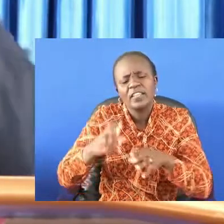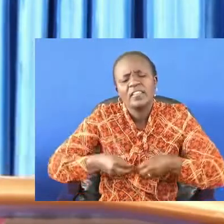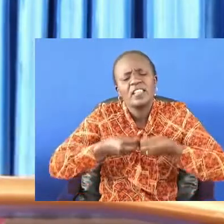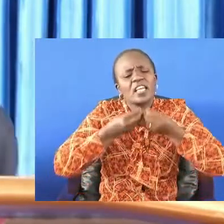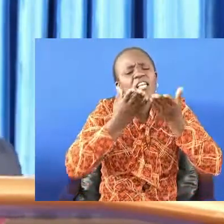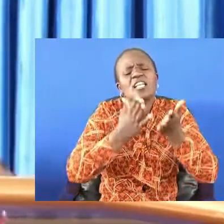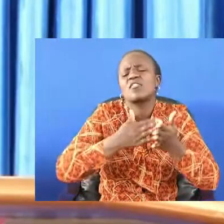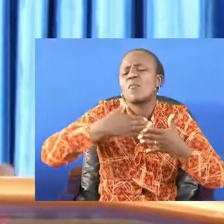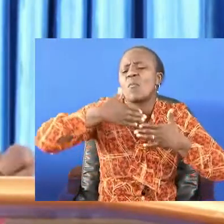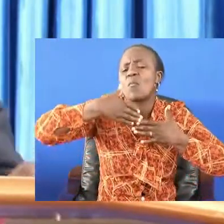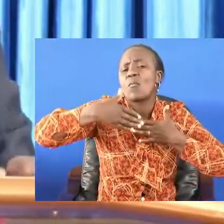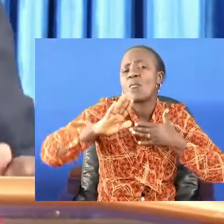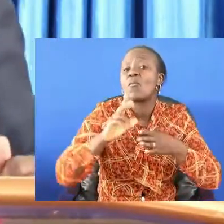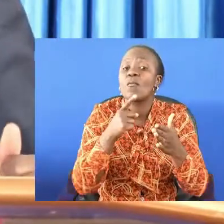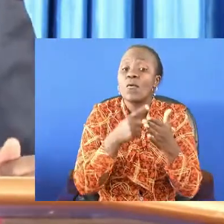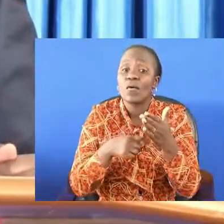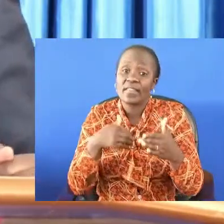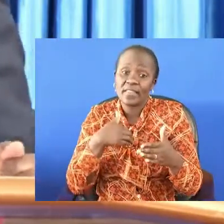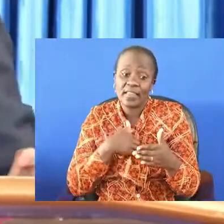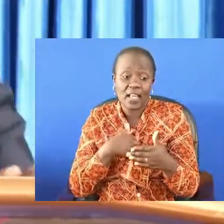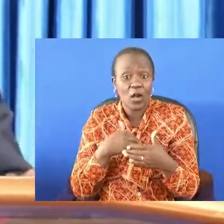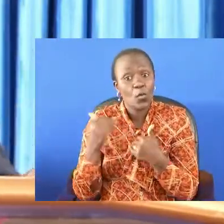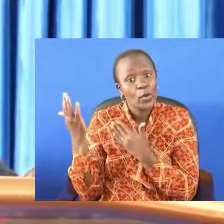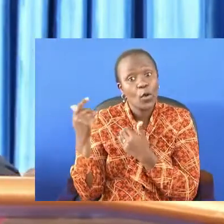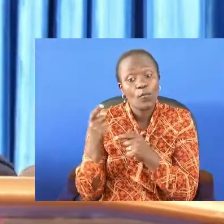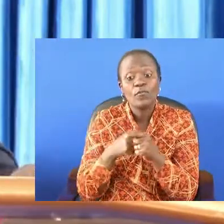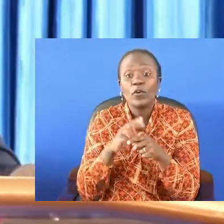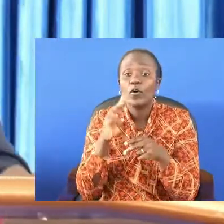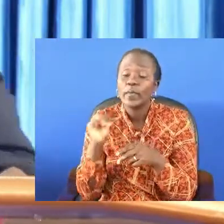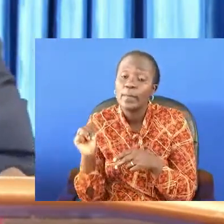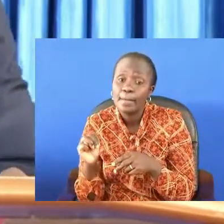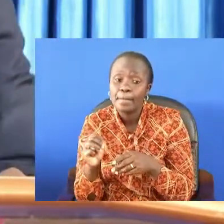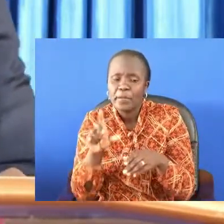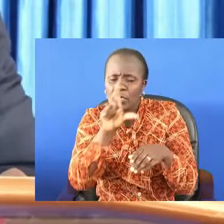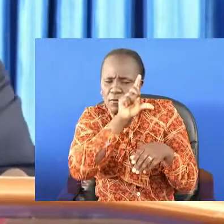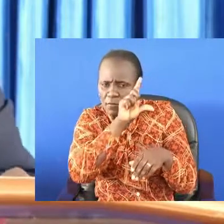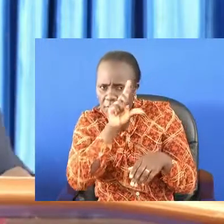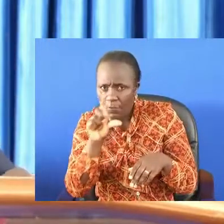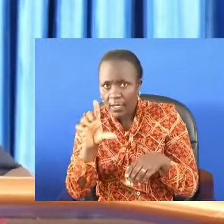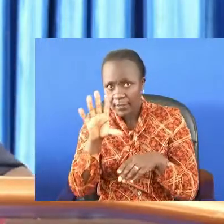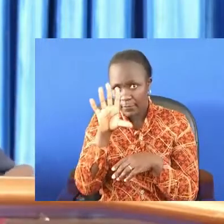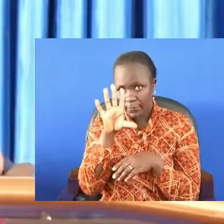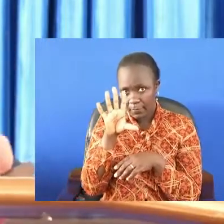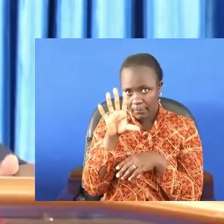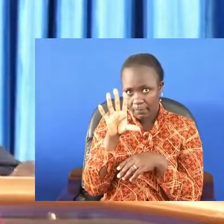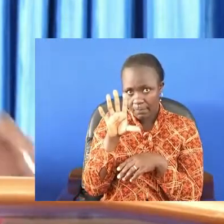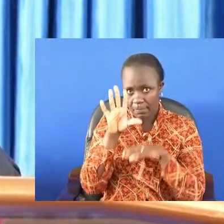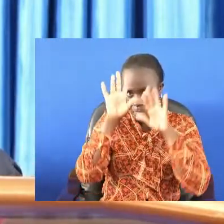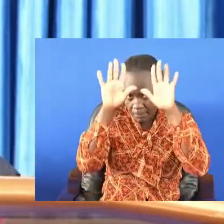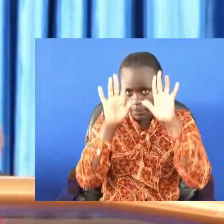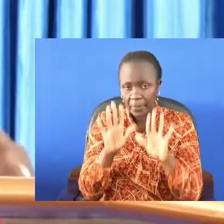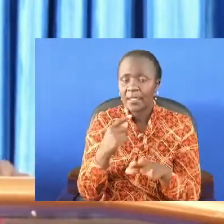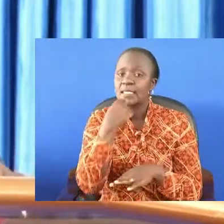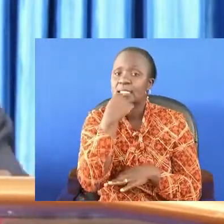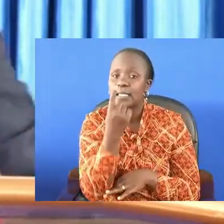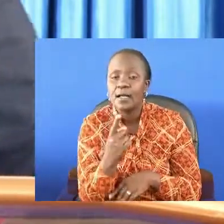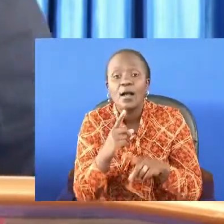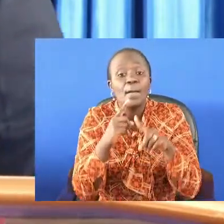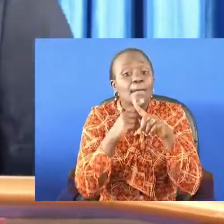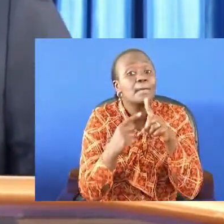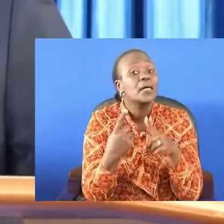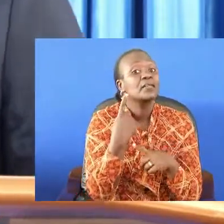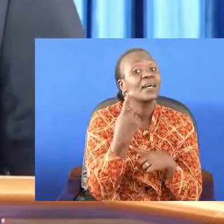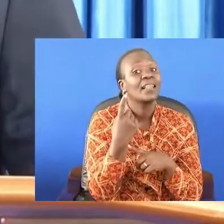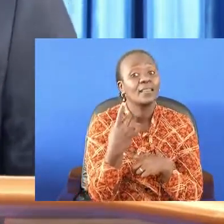they gave beyond what we expected of them." But in verse number 5, which is key, he says, "But